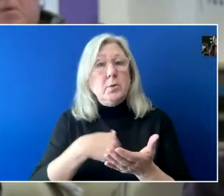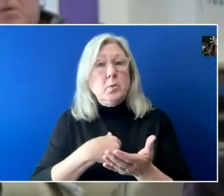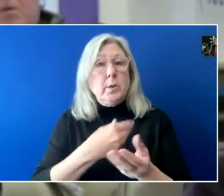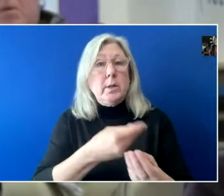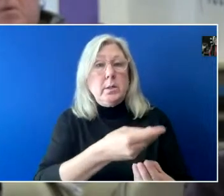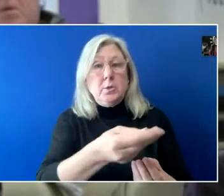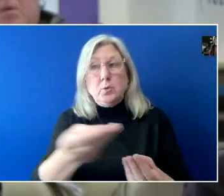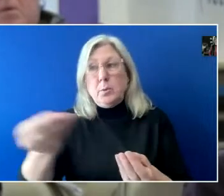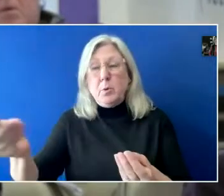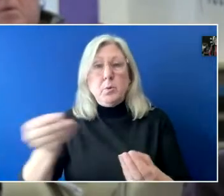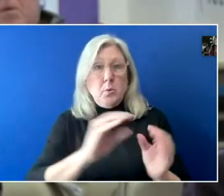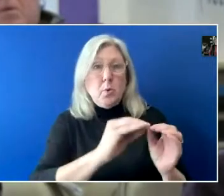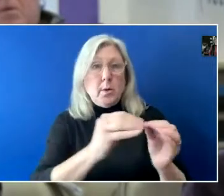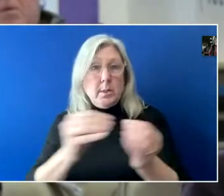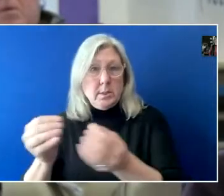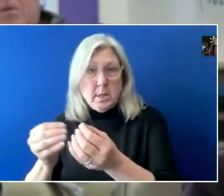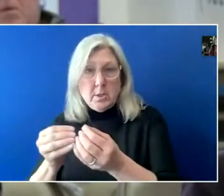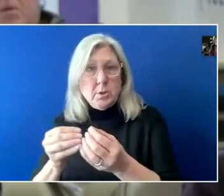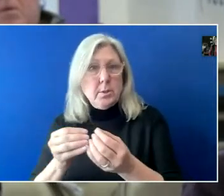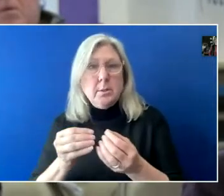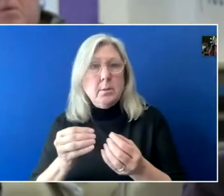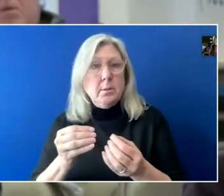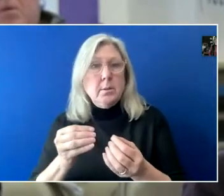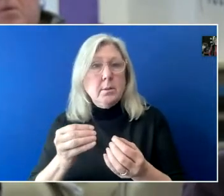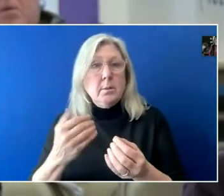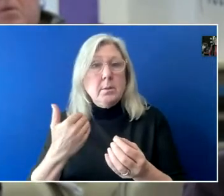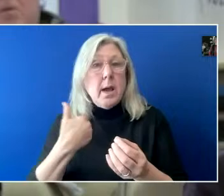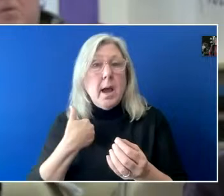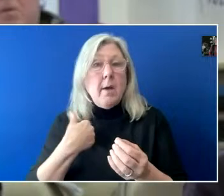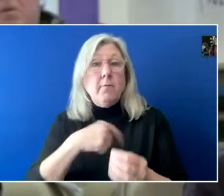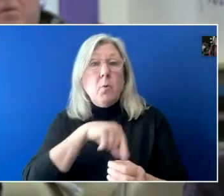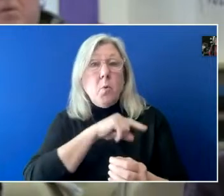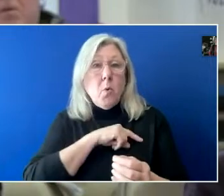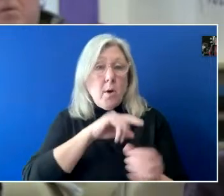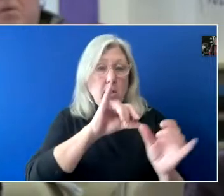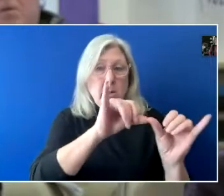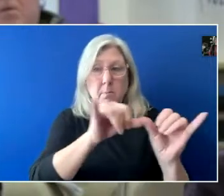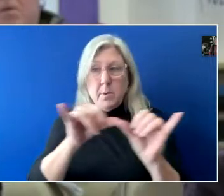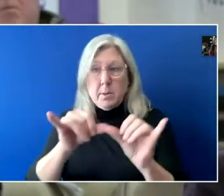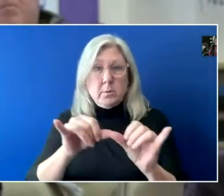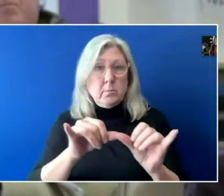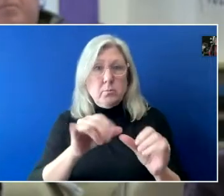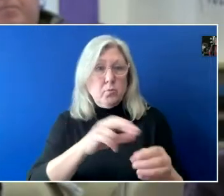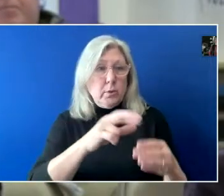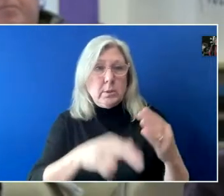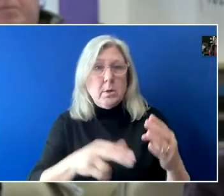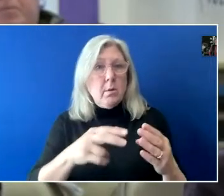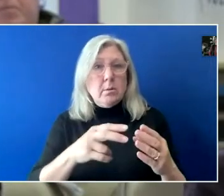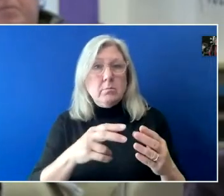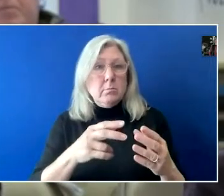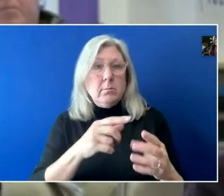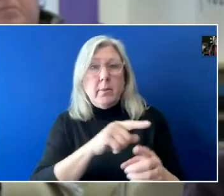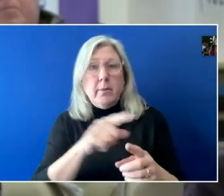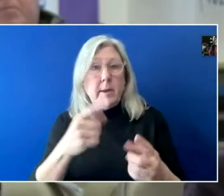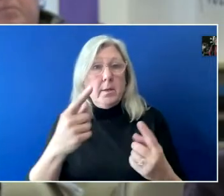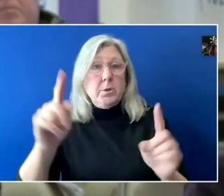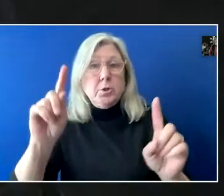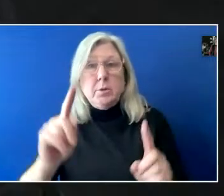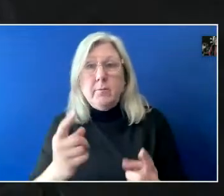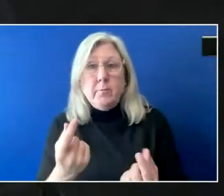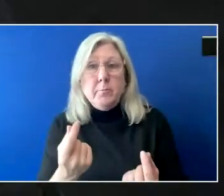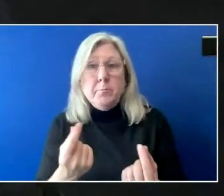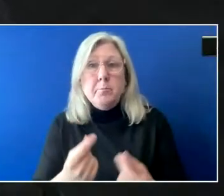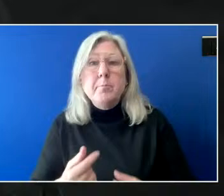and uh have any kind of quality metrics as to what kind of result they have achieved I